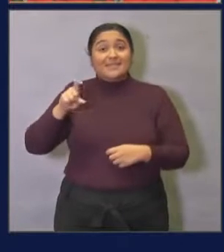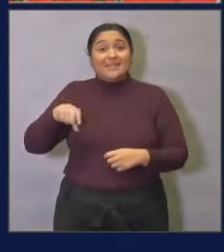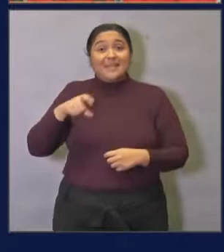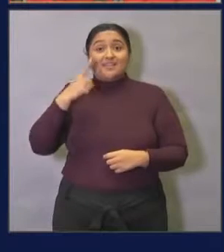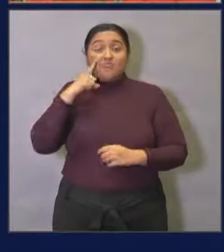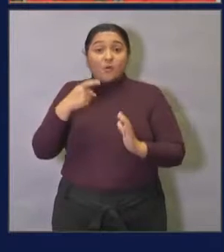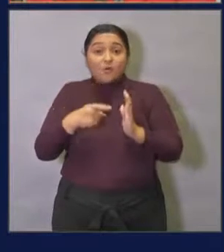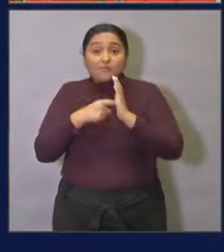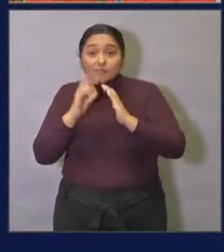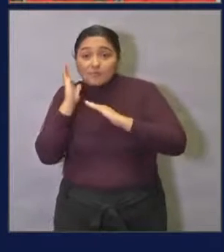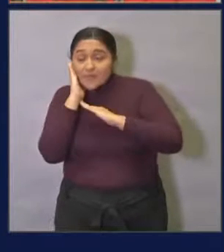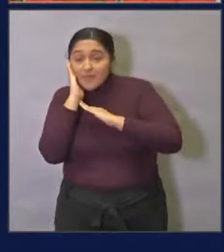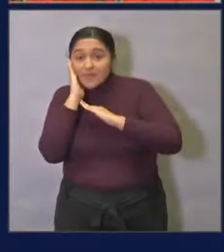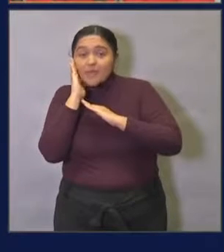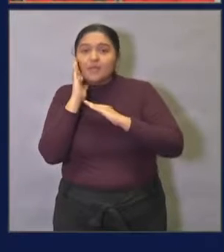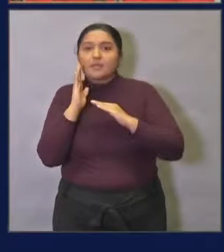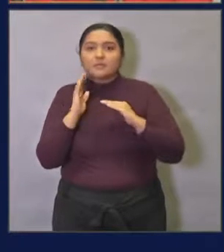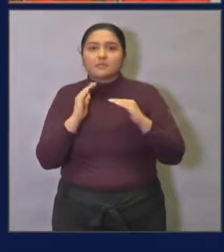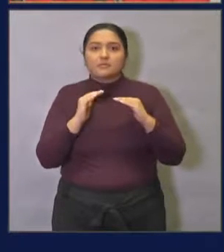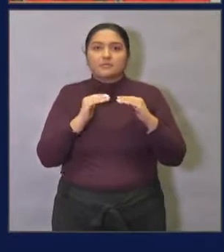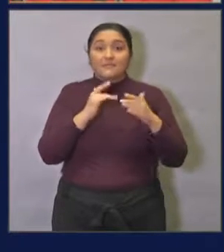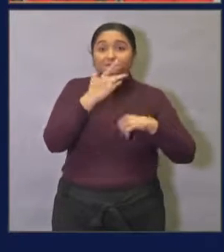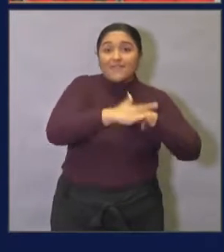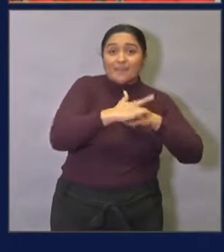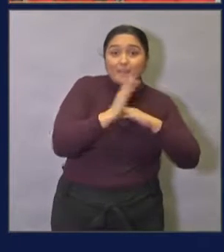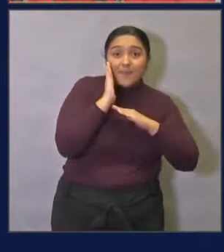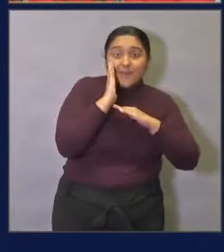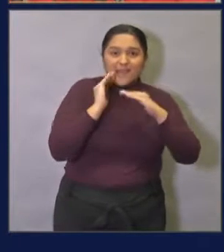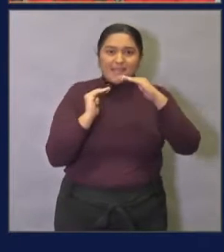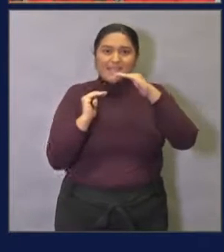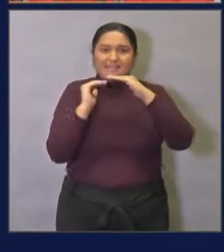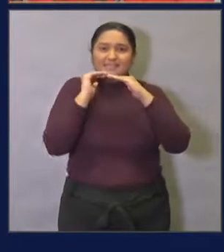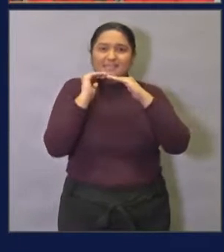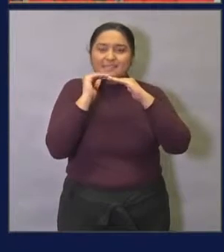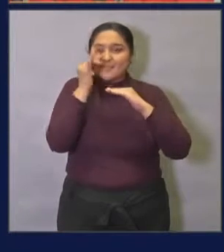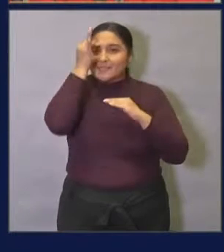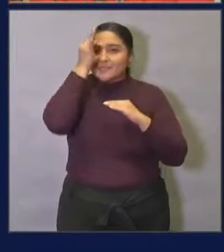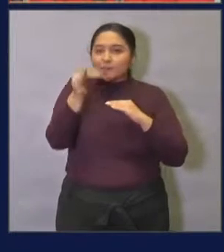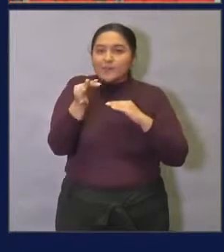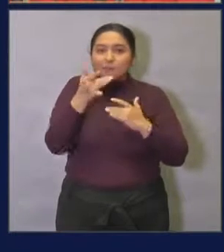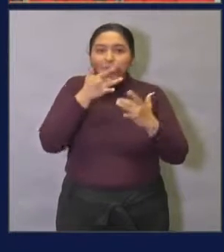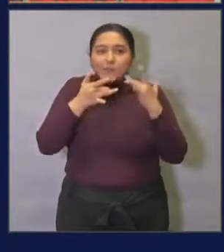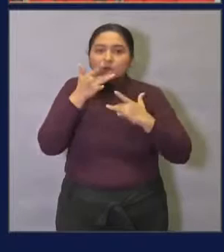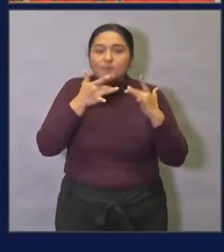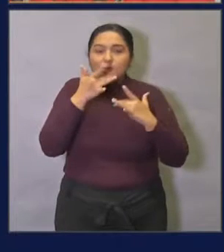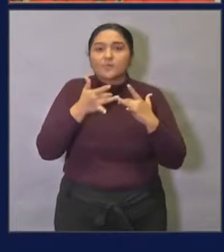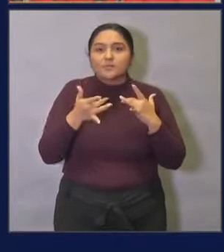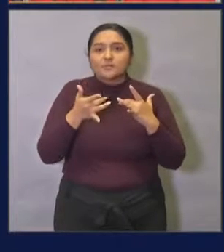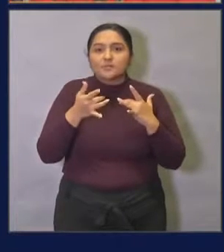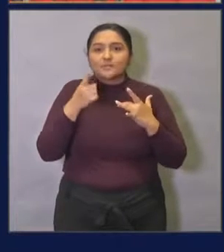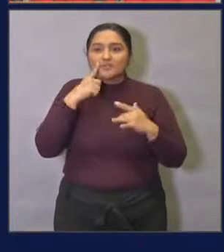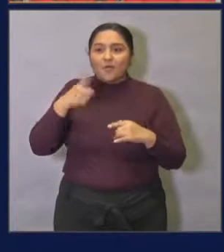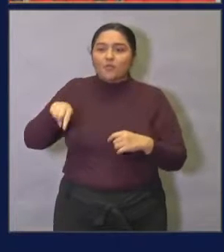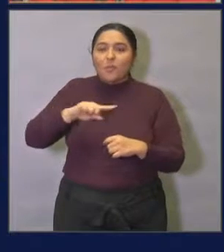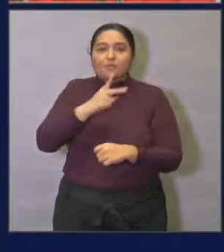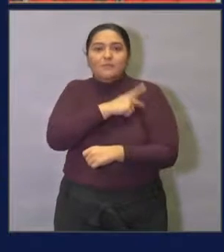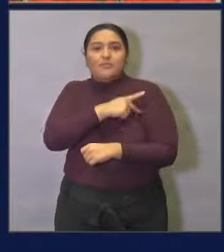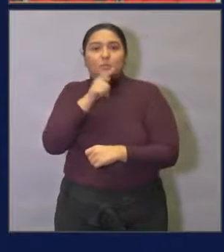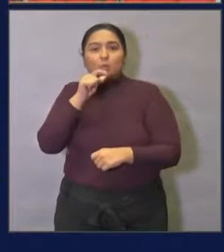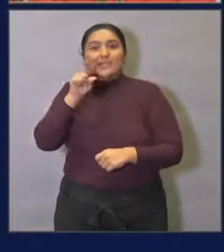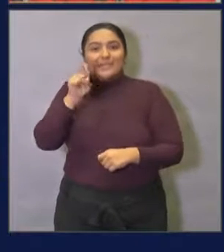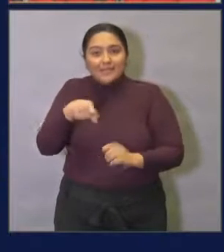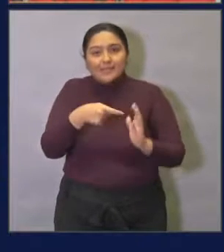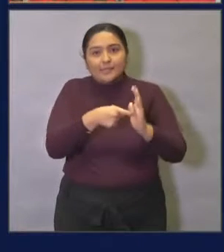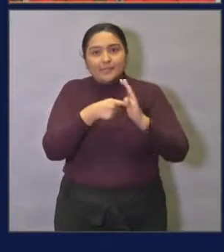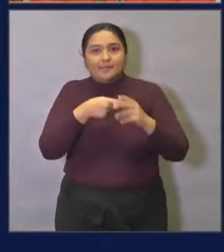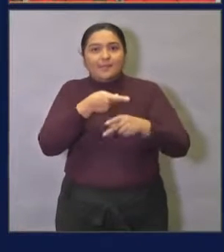of available beds that hospitals report that they have immediately available for patients who require that level of care. Please note that the prior